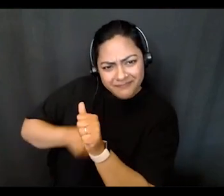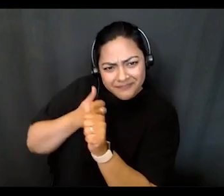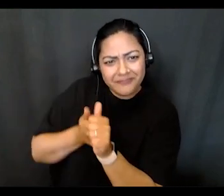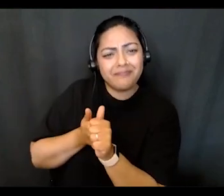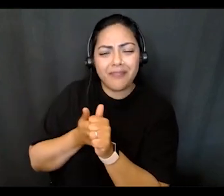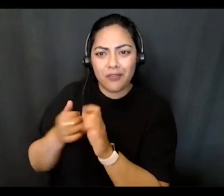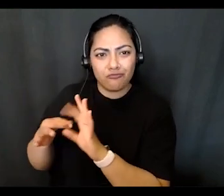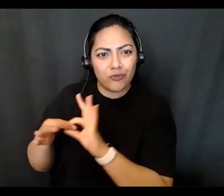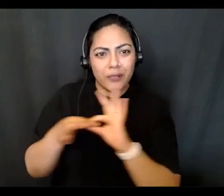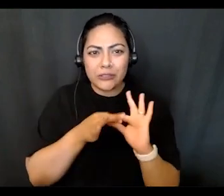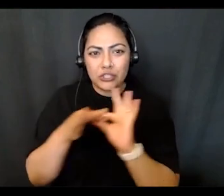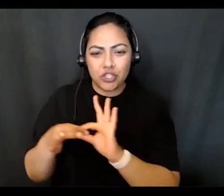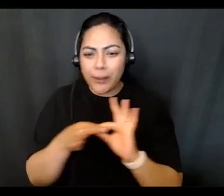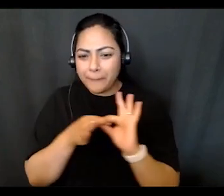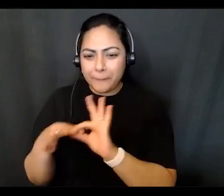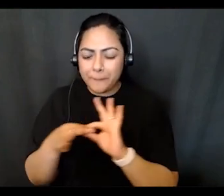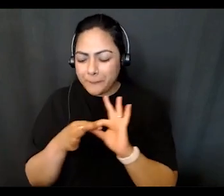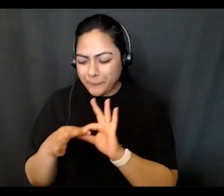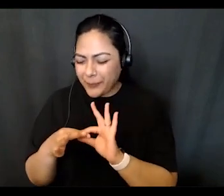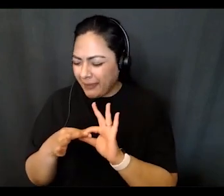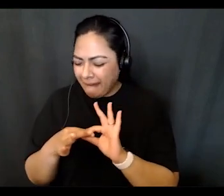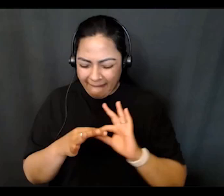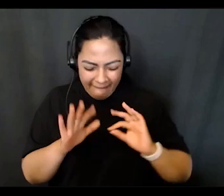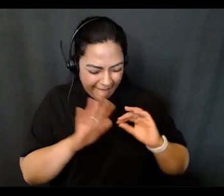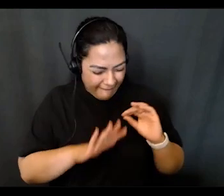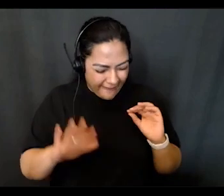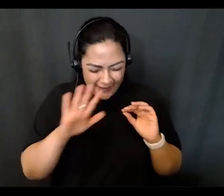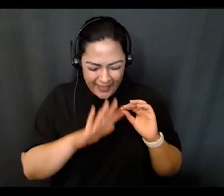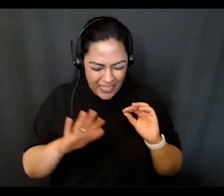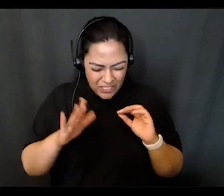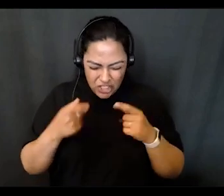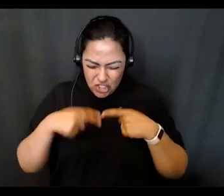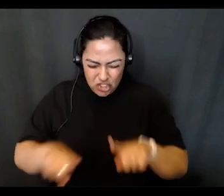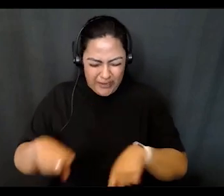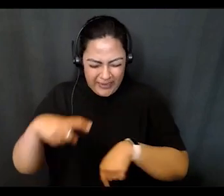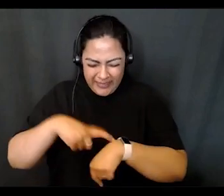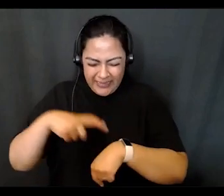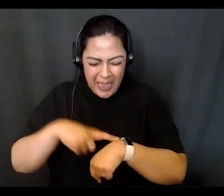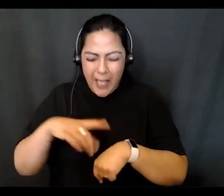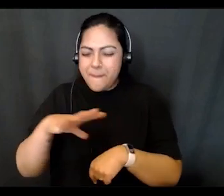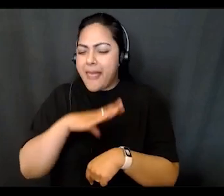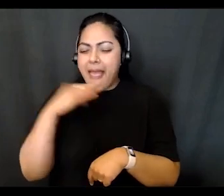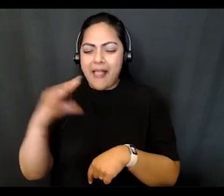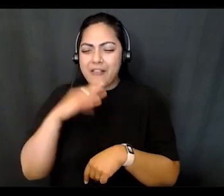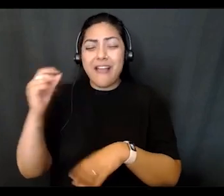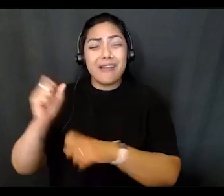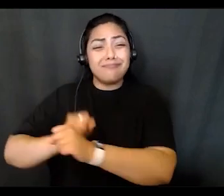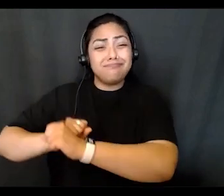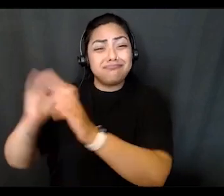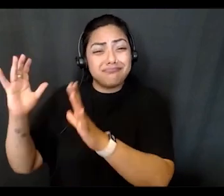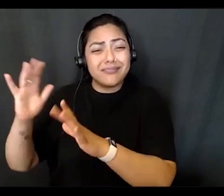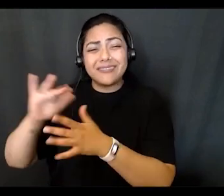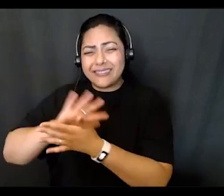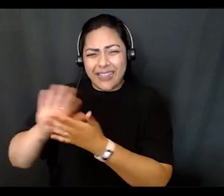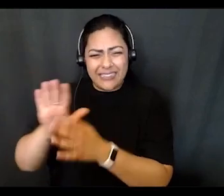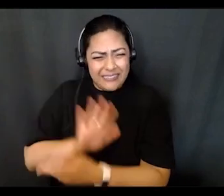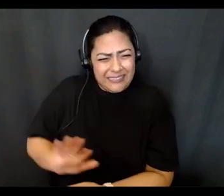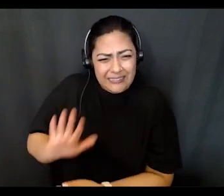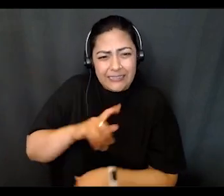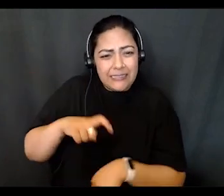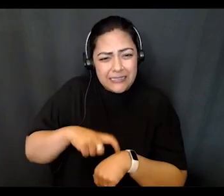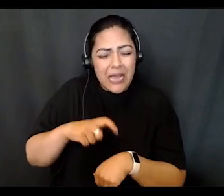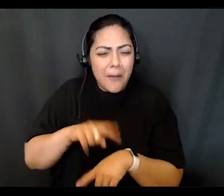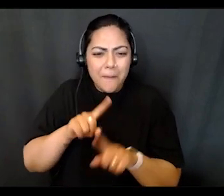that was hinted about around the Halifax explosion and other things. So I just wanted to say thank you for sharing that information